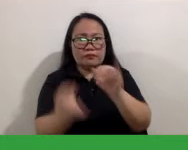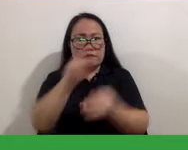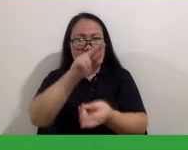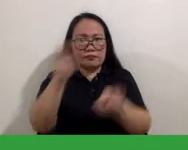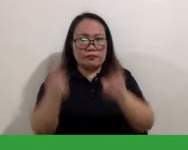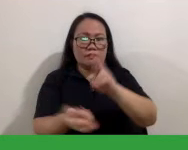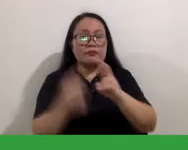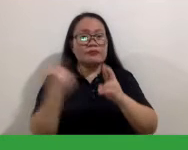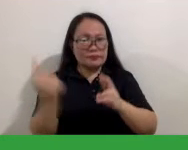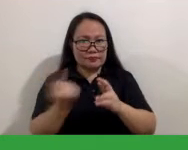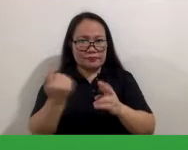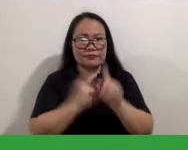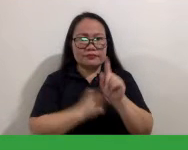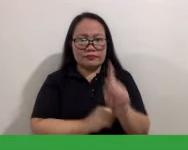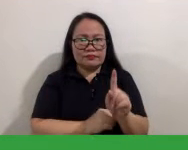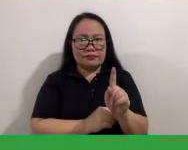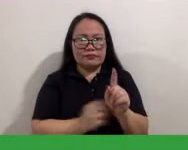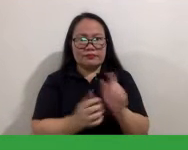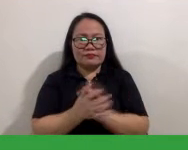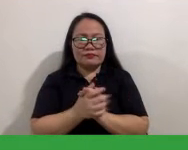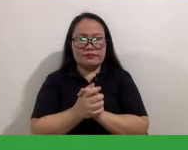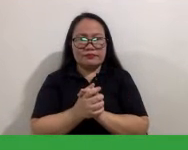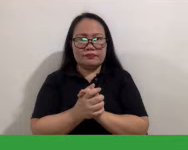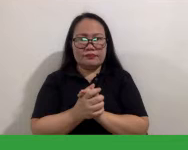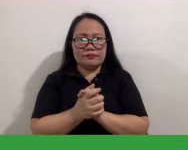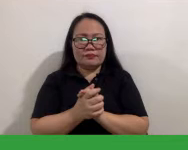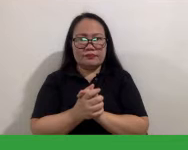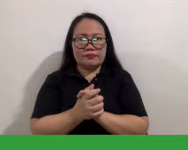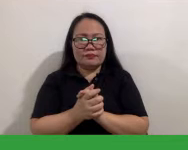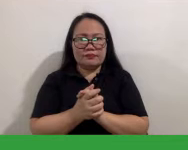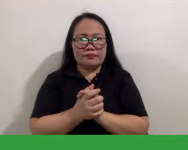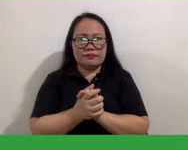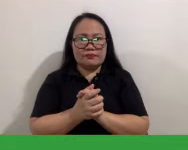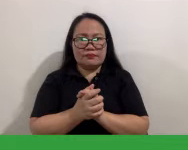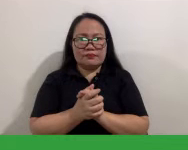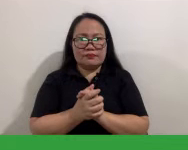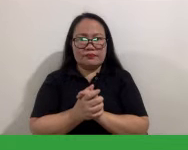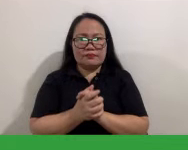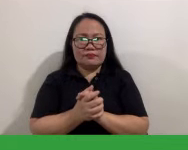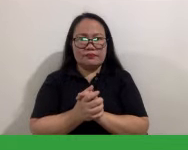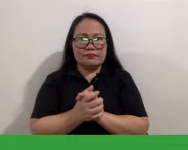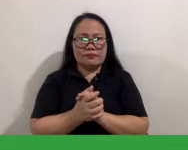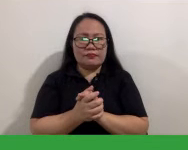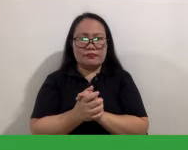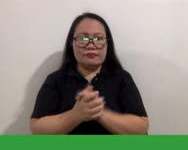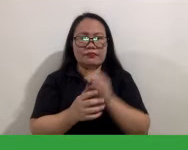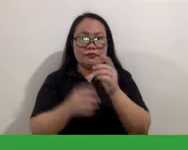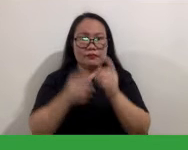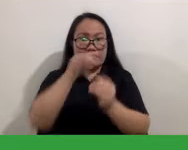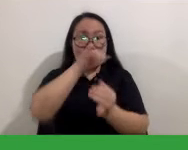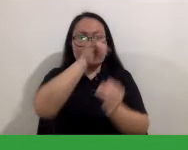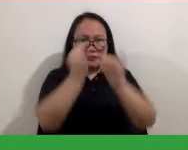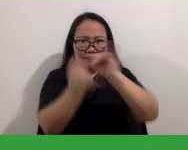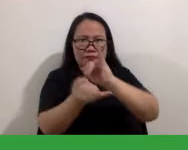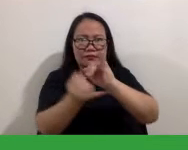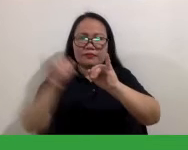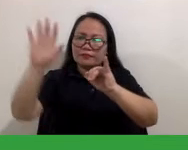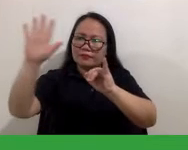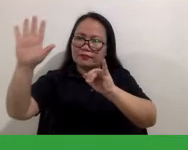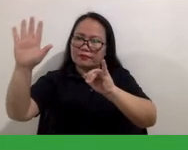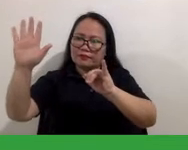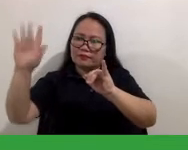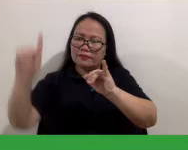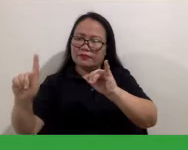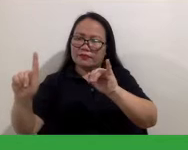the resulting product is always equal to 1. Okay, ano nga ba yung mga multiplicative inverse? Ito yon.